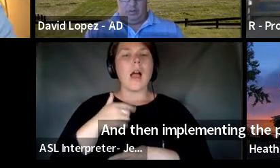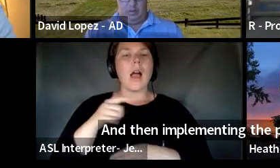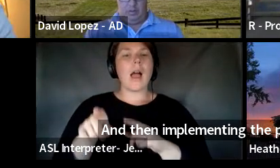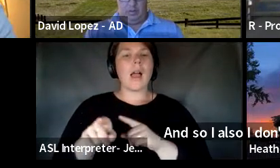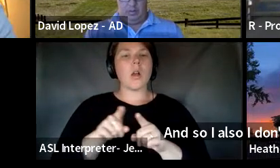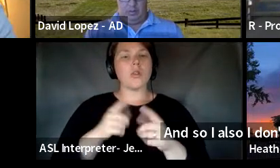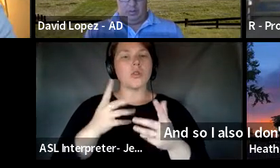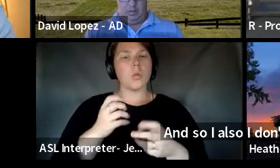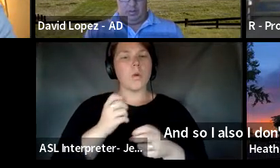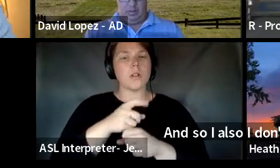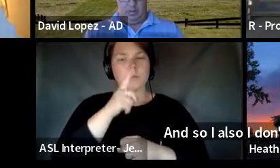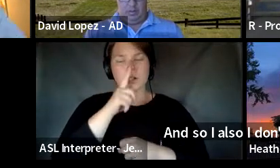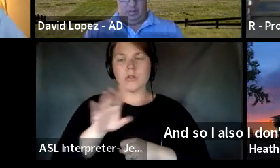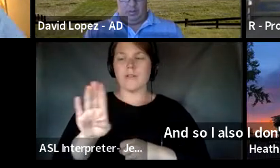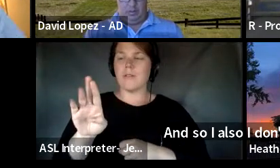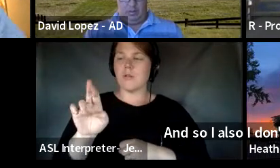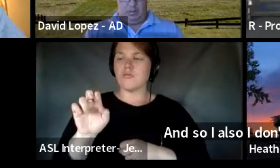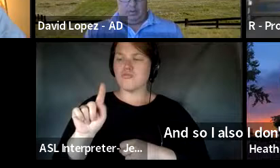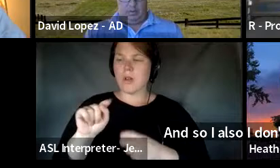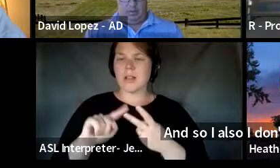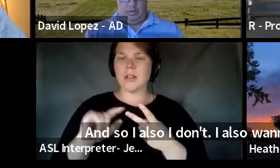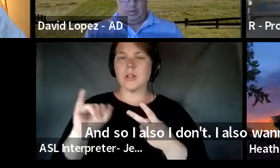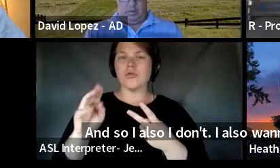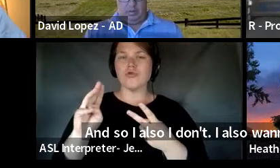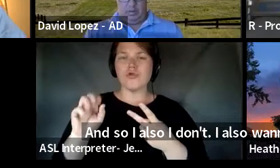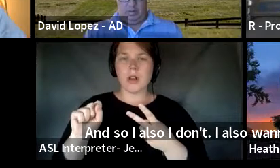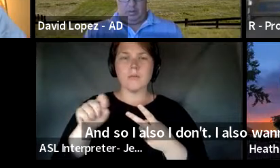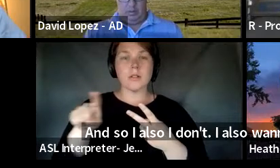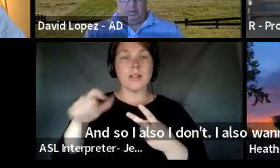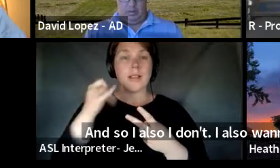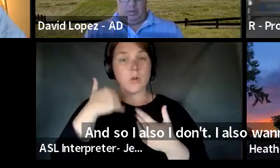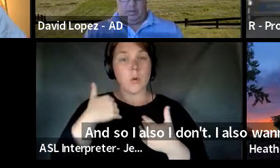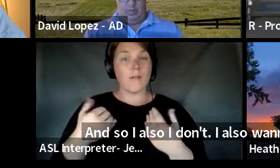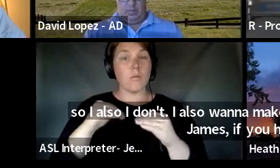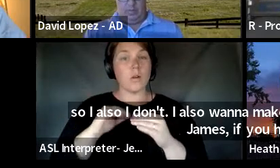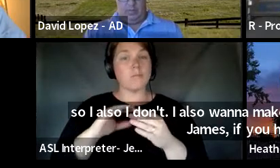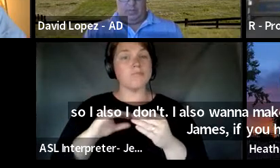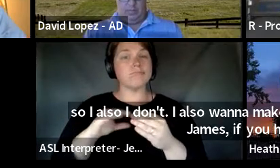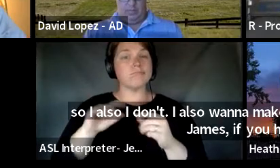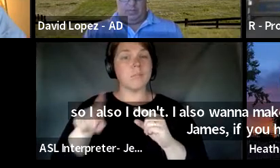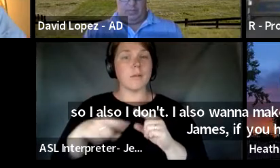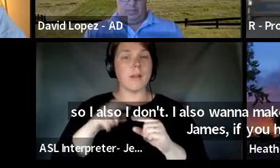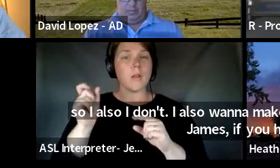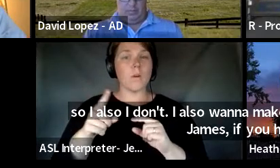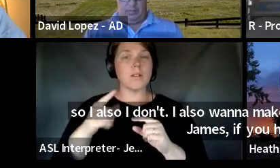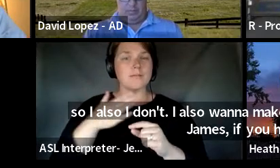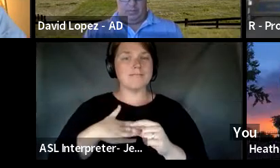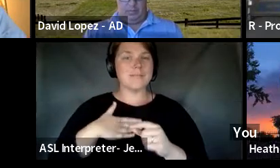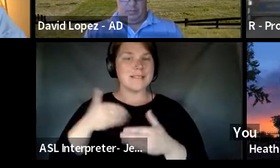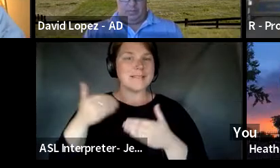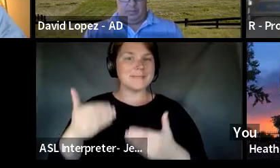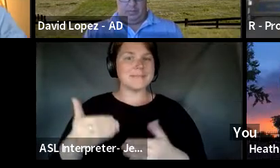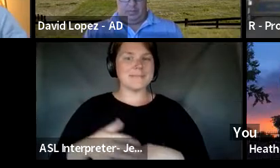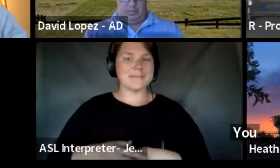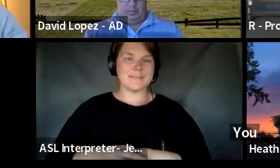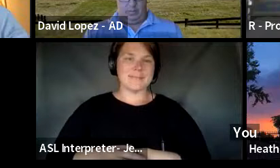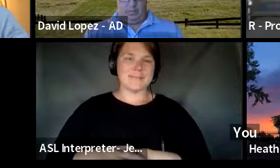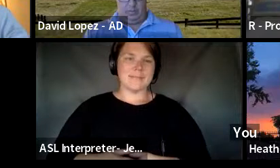that if Brent or James, if you have more to offer on this question, feel free to jump in.